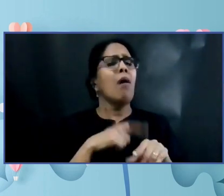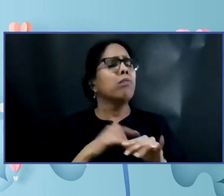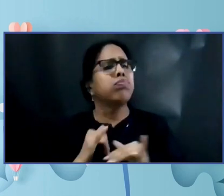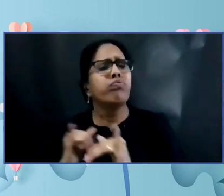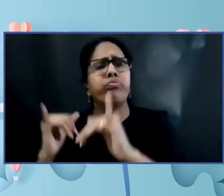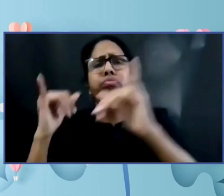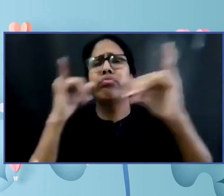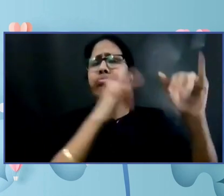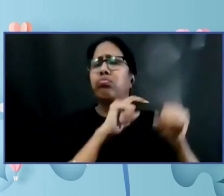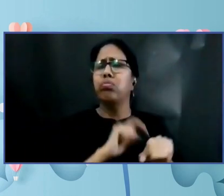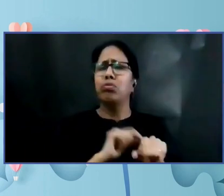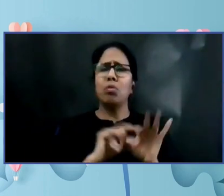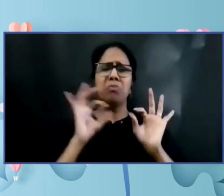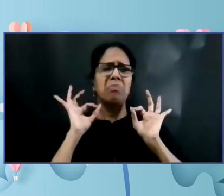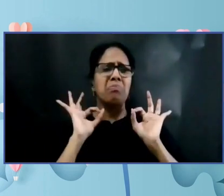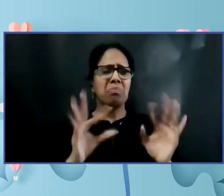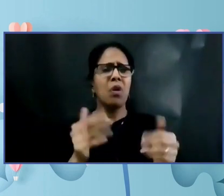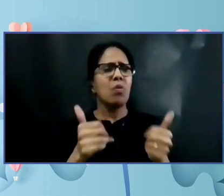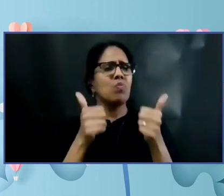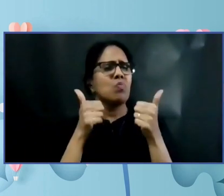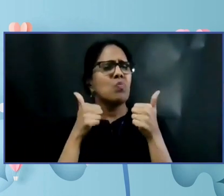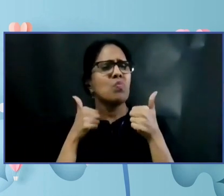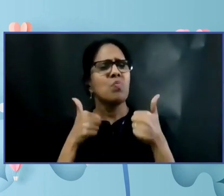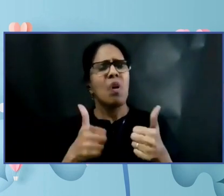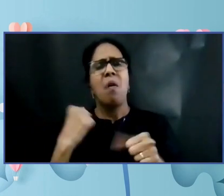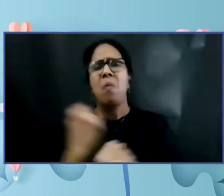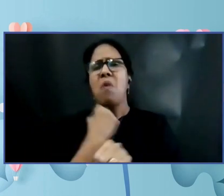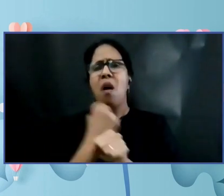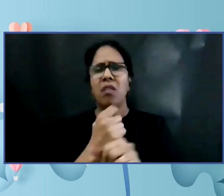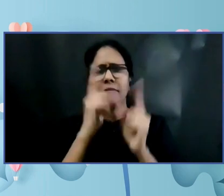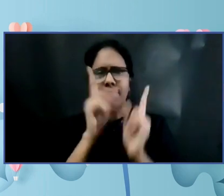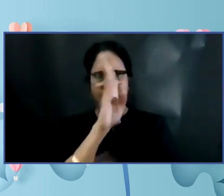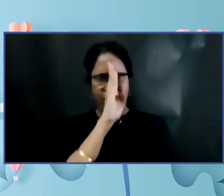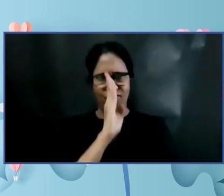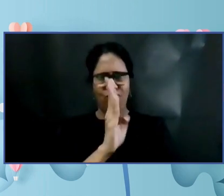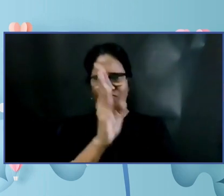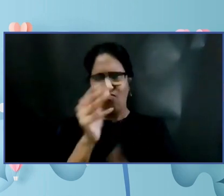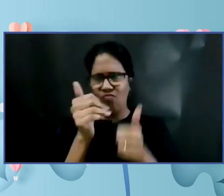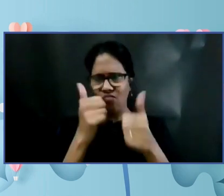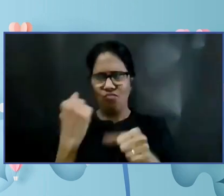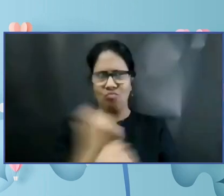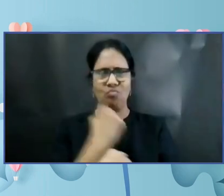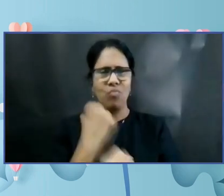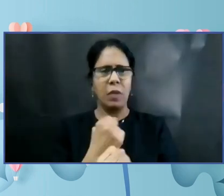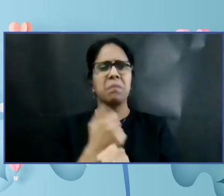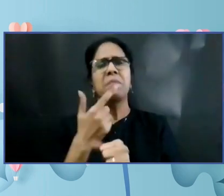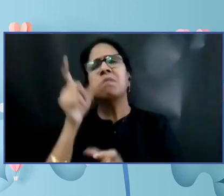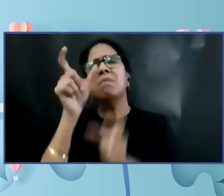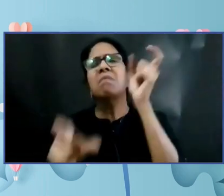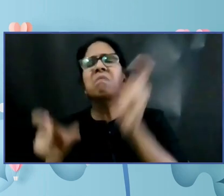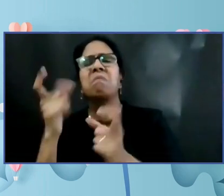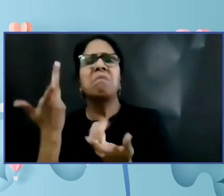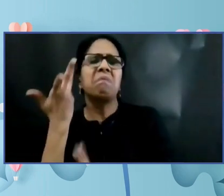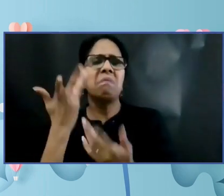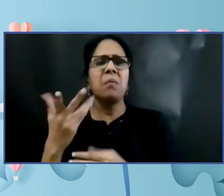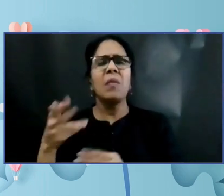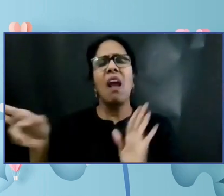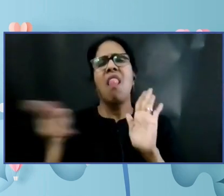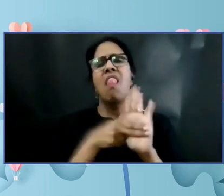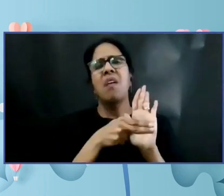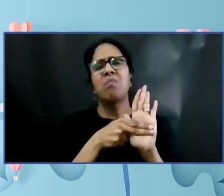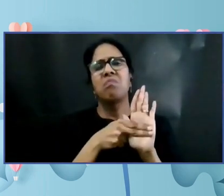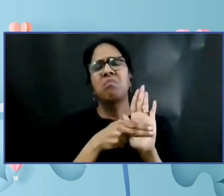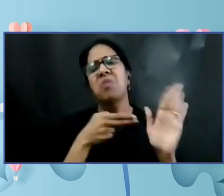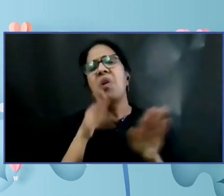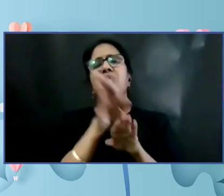but we run on 1 clock. And sure, people may call us slow, but I personally think